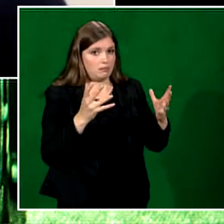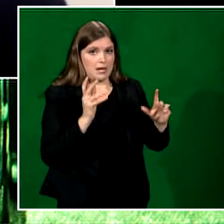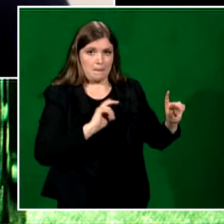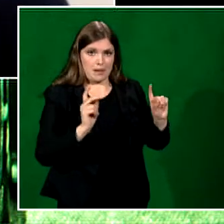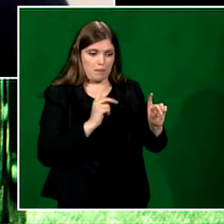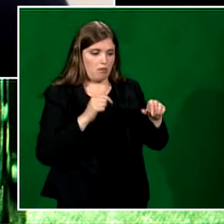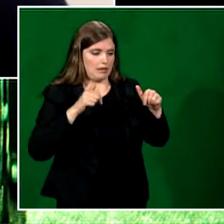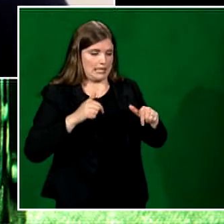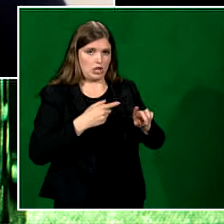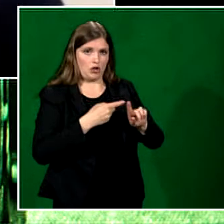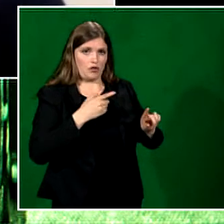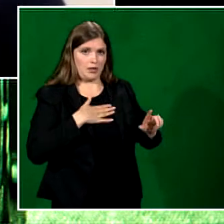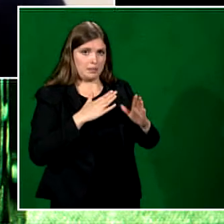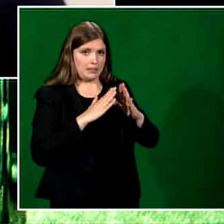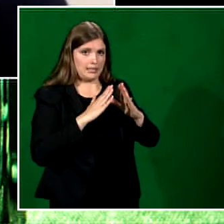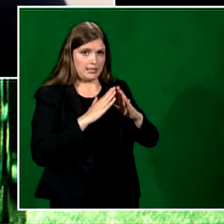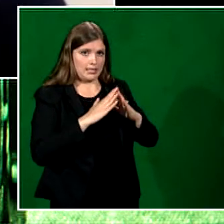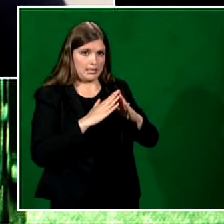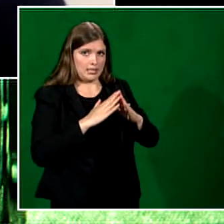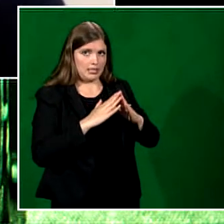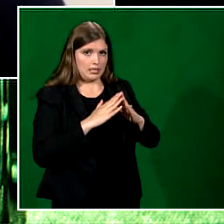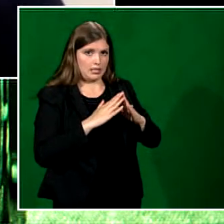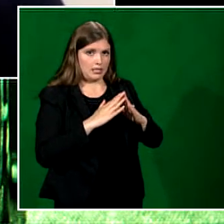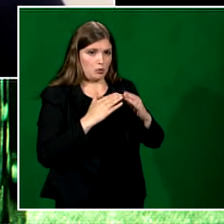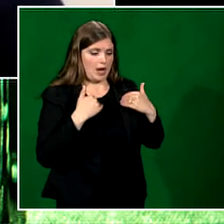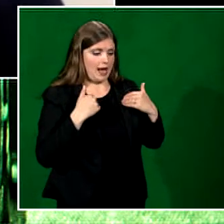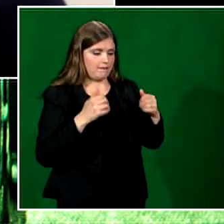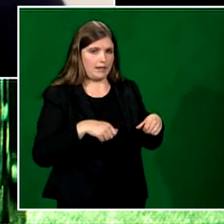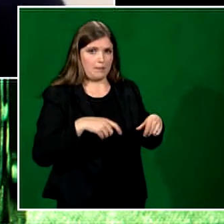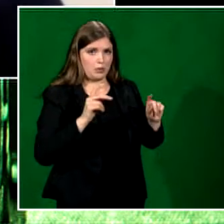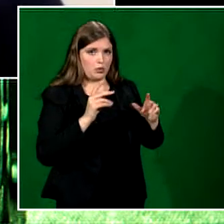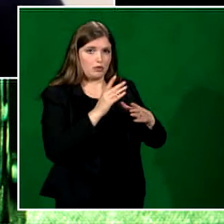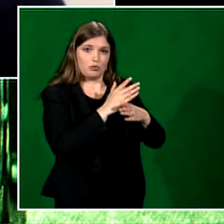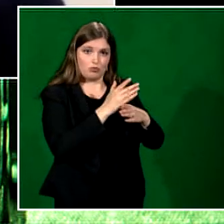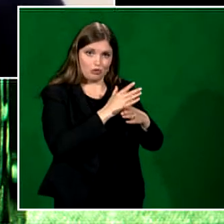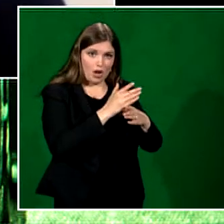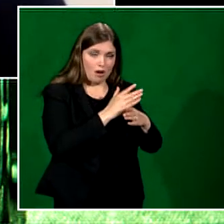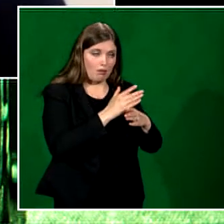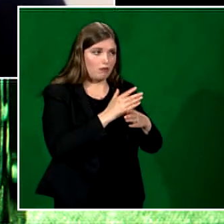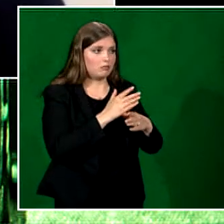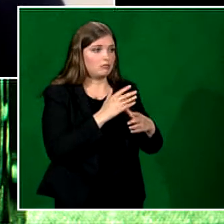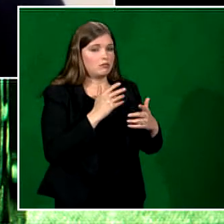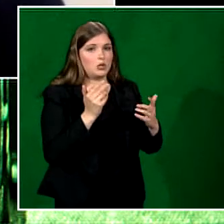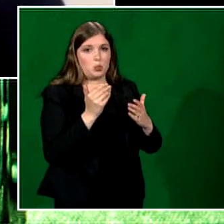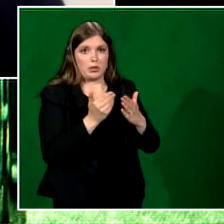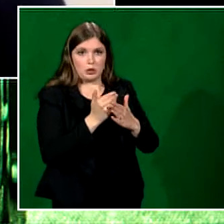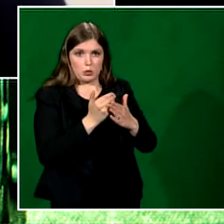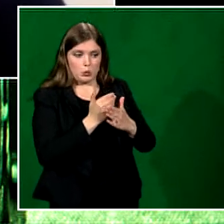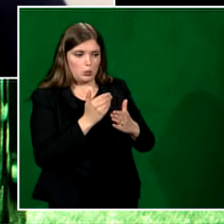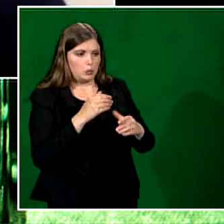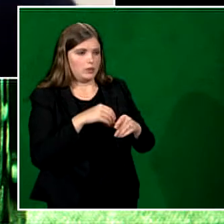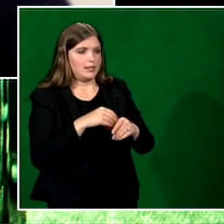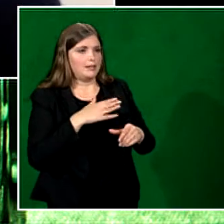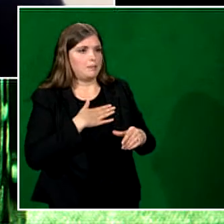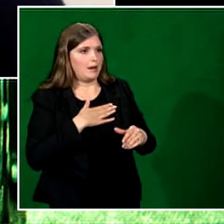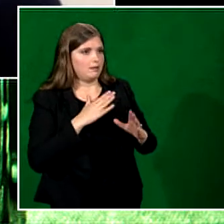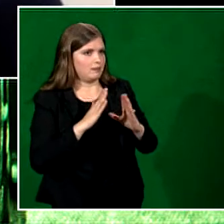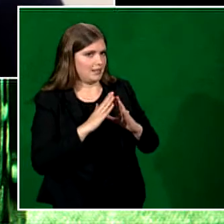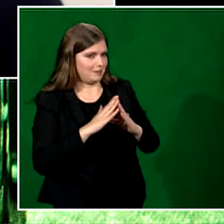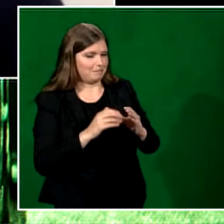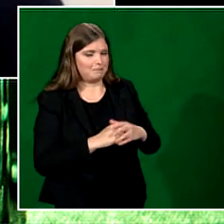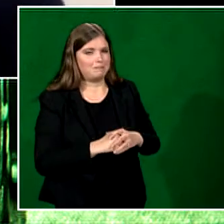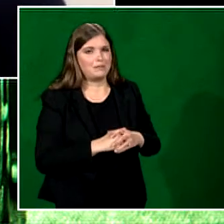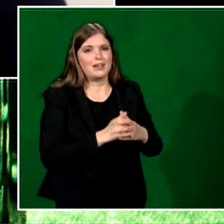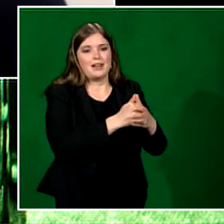study, and which has given me the opportunity to share thoughts and what is new in my field of study. And this helped